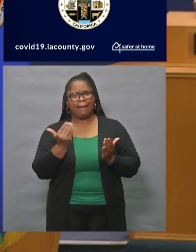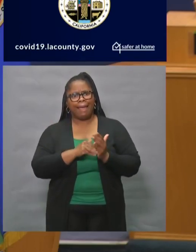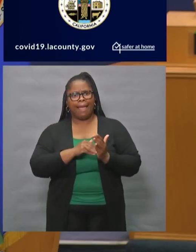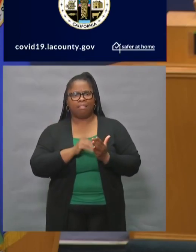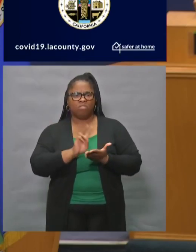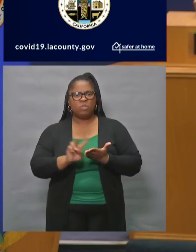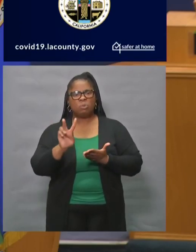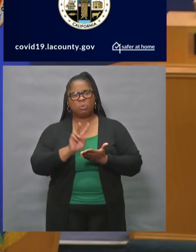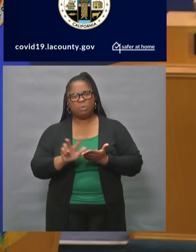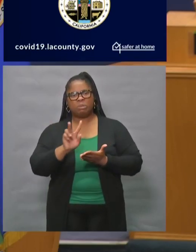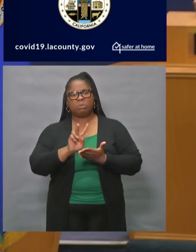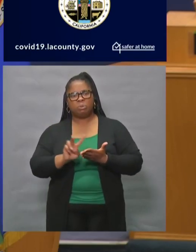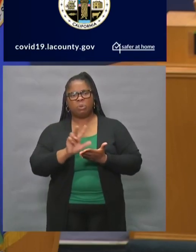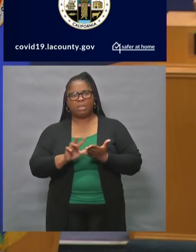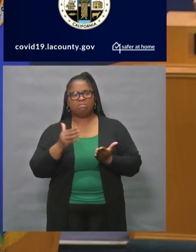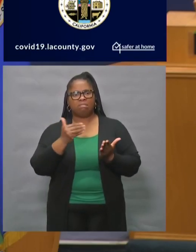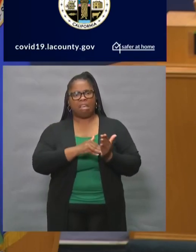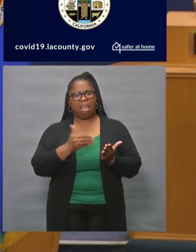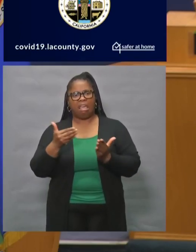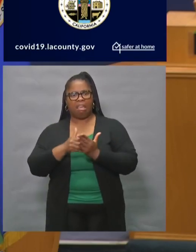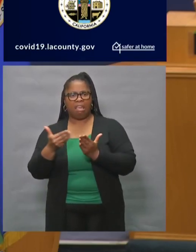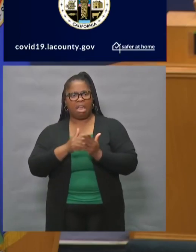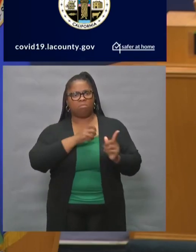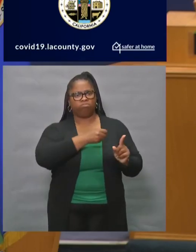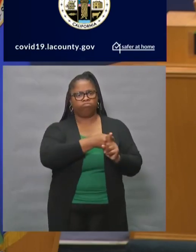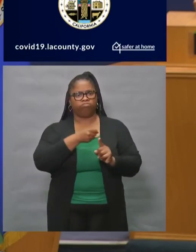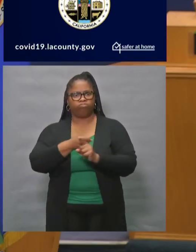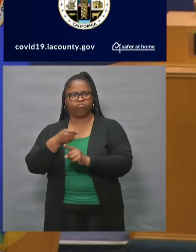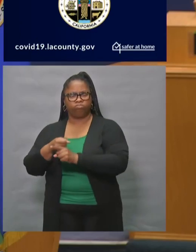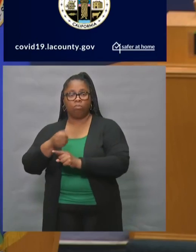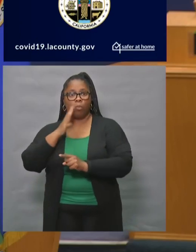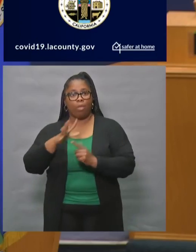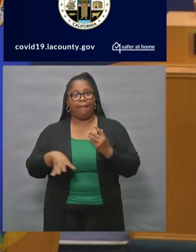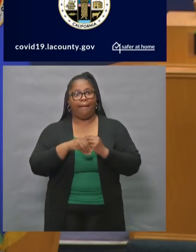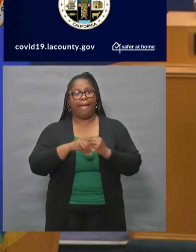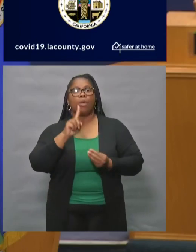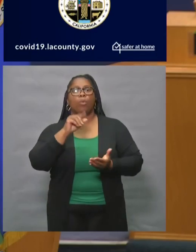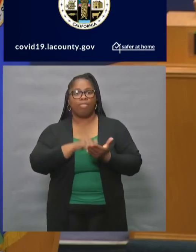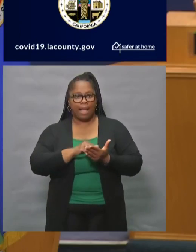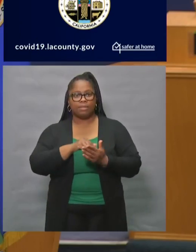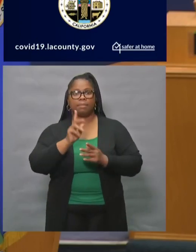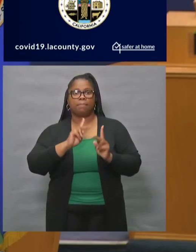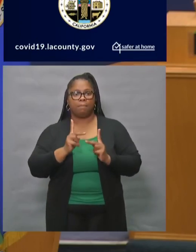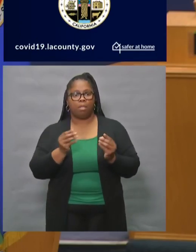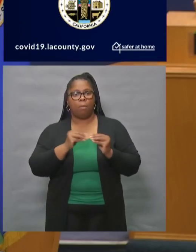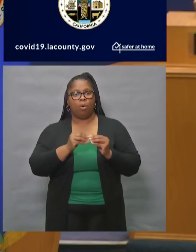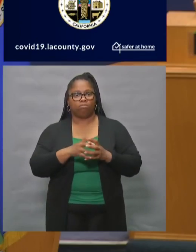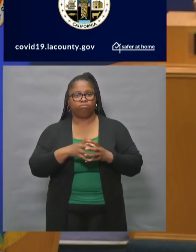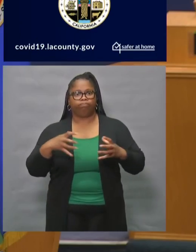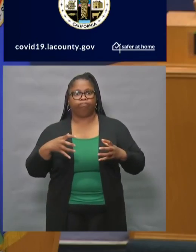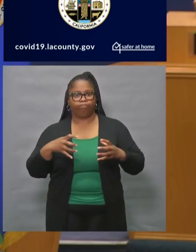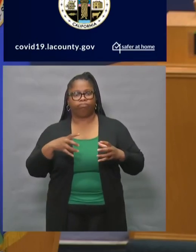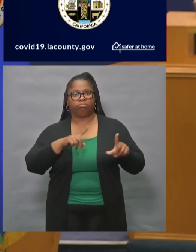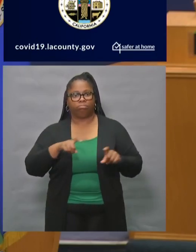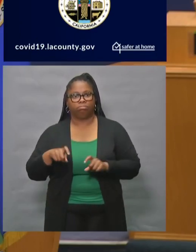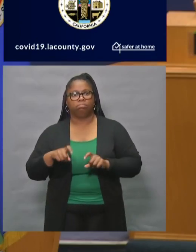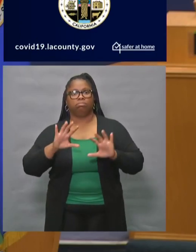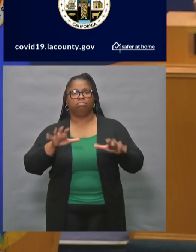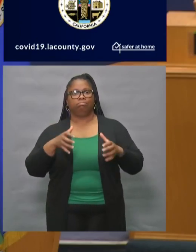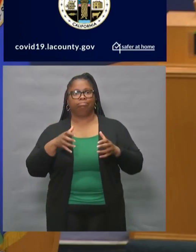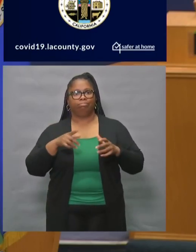weeks. We'll have more people in the sample because every time we add 1,000 people, and that allows us to have, you know,